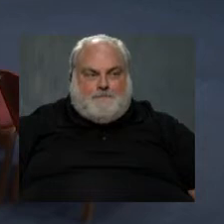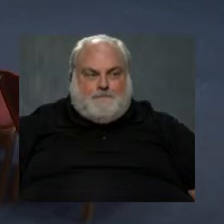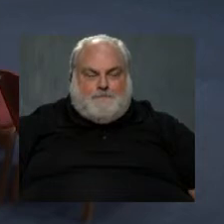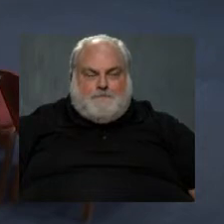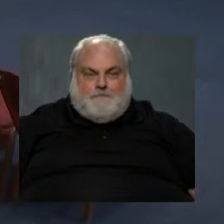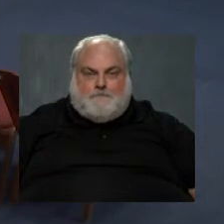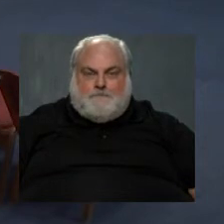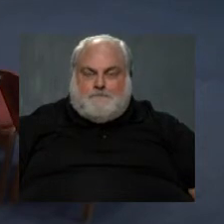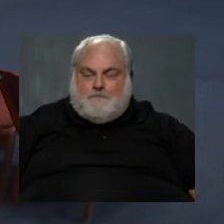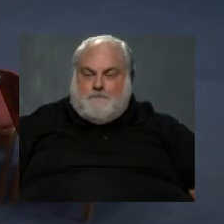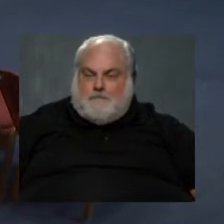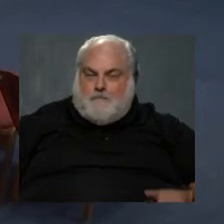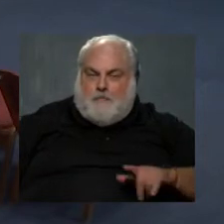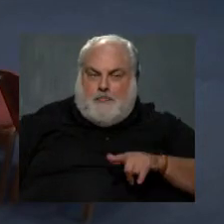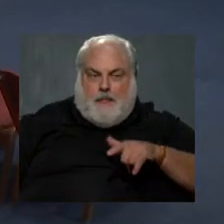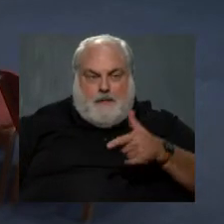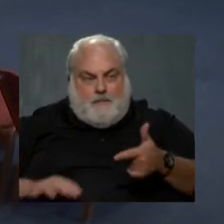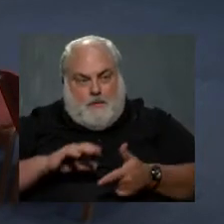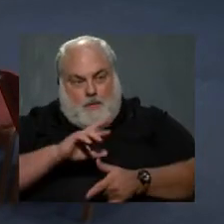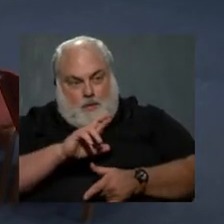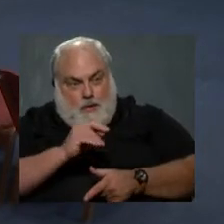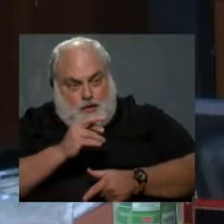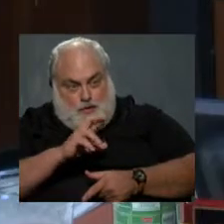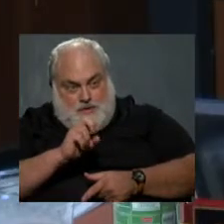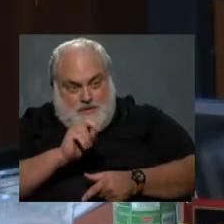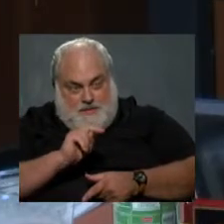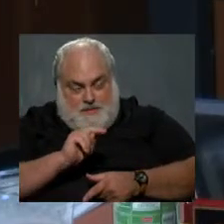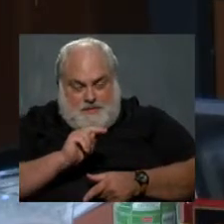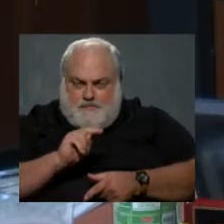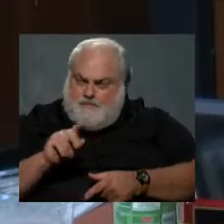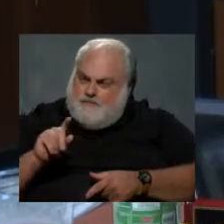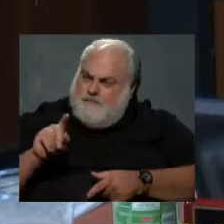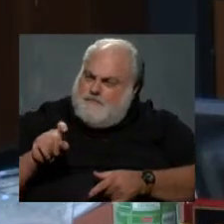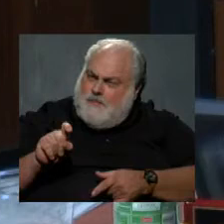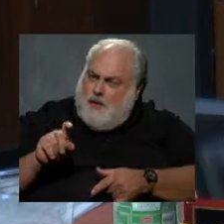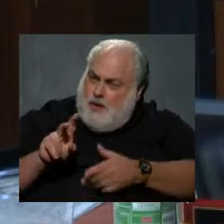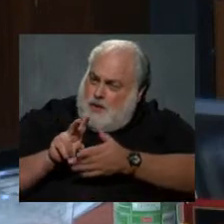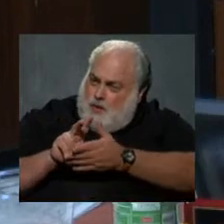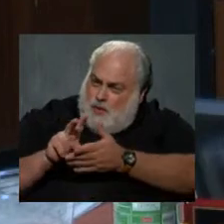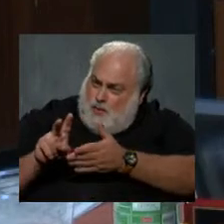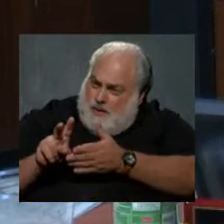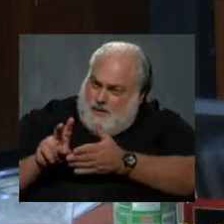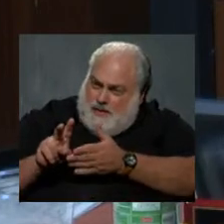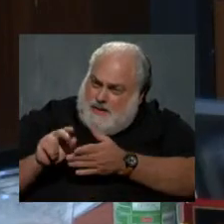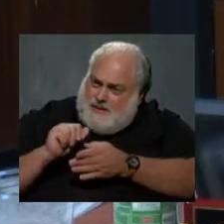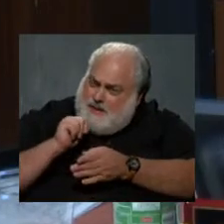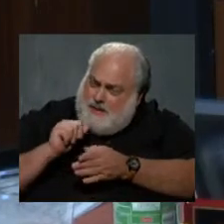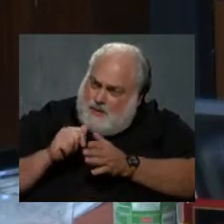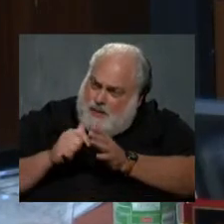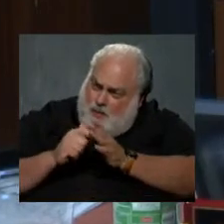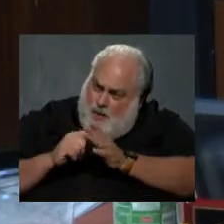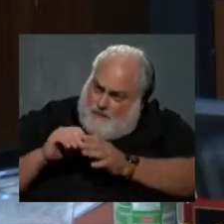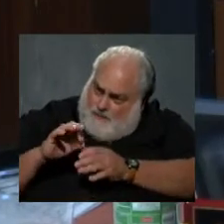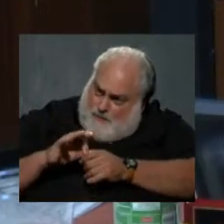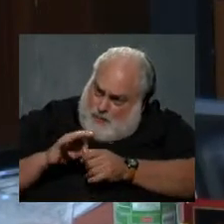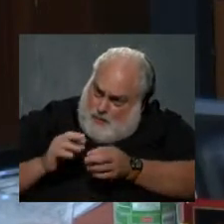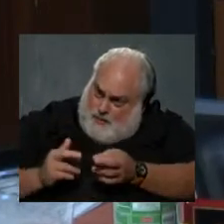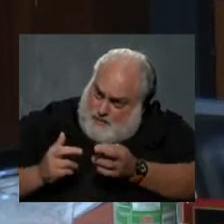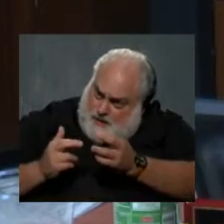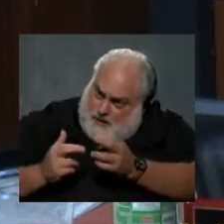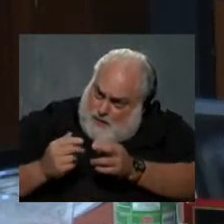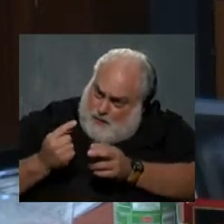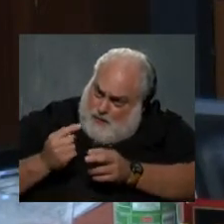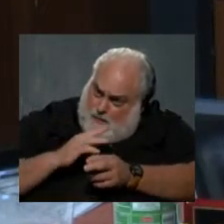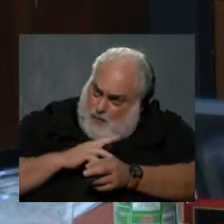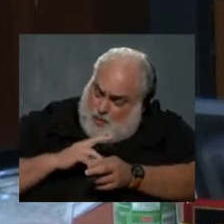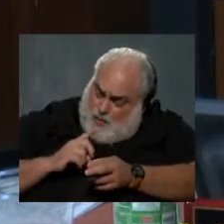Director Richardson? Yes, Bruce, so your request or question, the two-week issue doesn't necessarily require a vote. It's just a recommendation from one